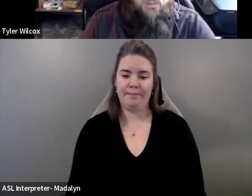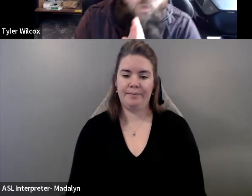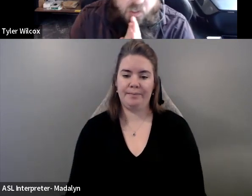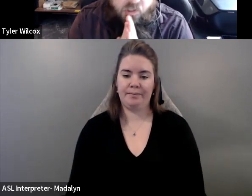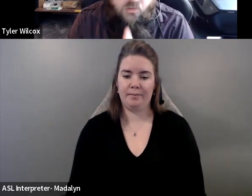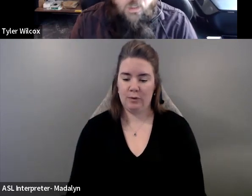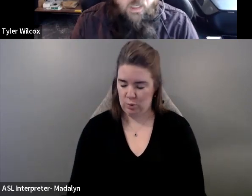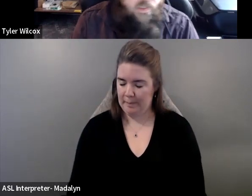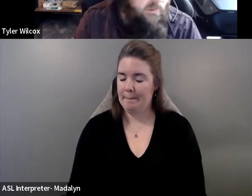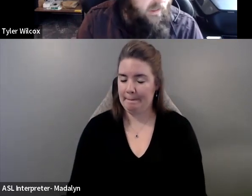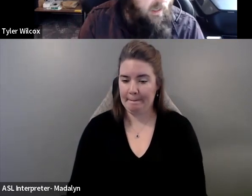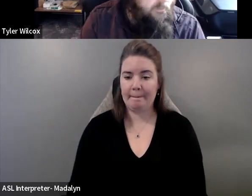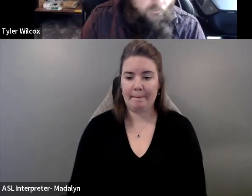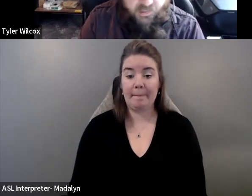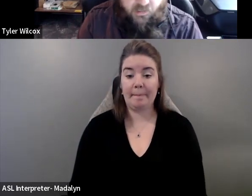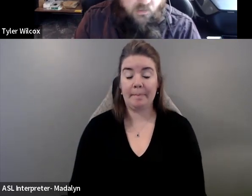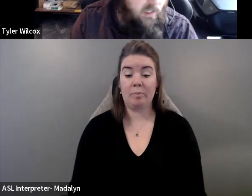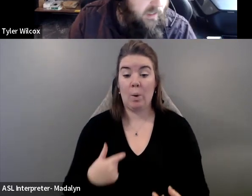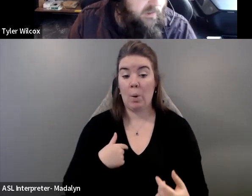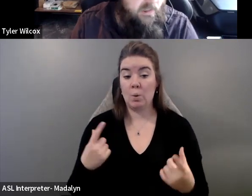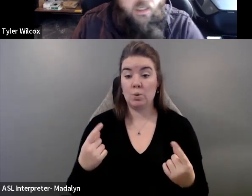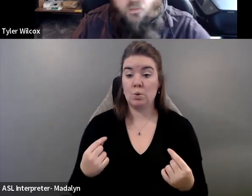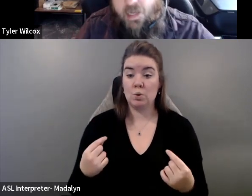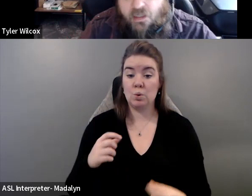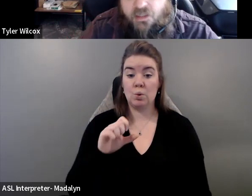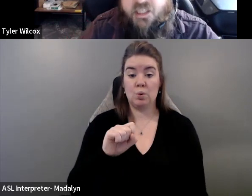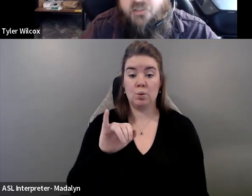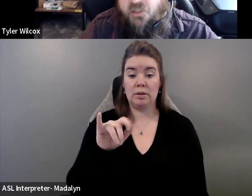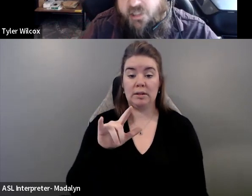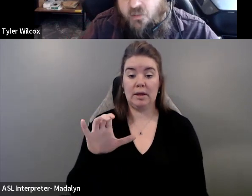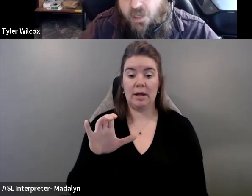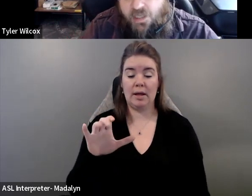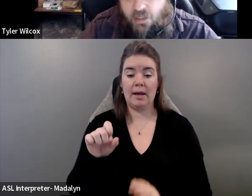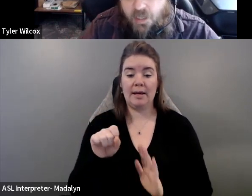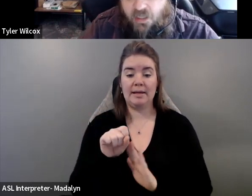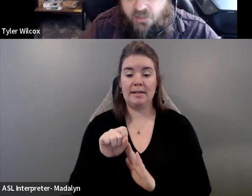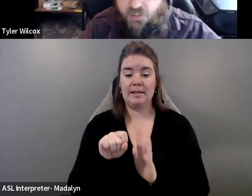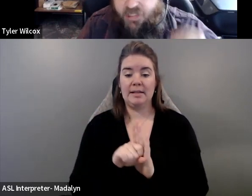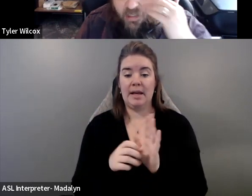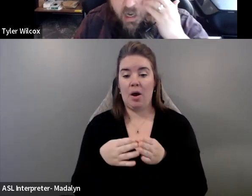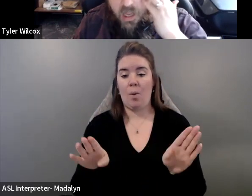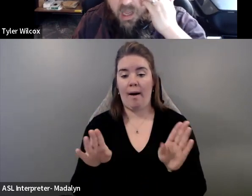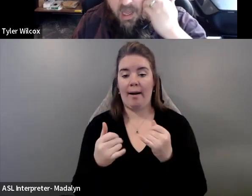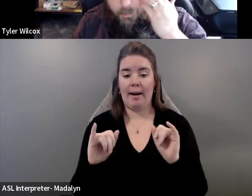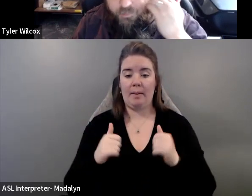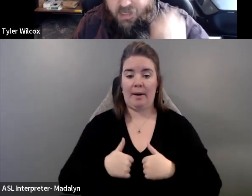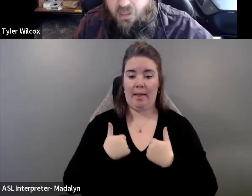Sure. So what I'll do is SILC is stands for Statewide Independent Living